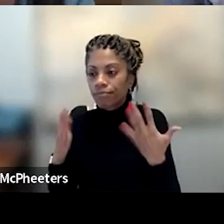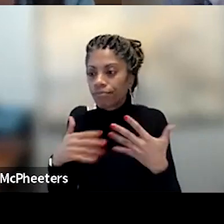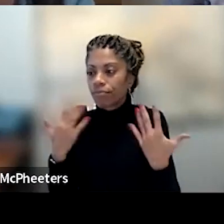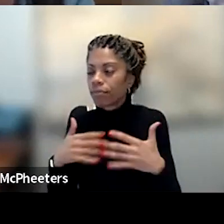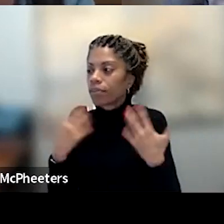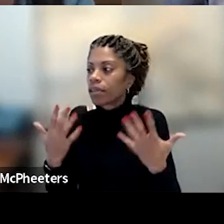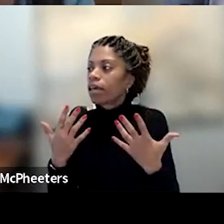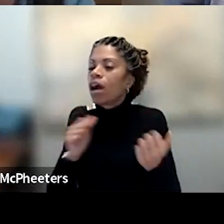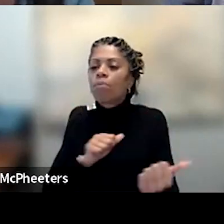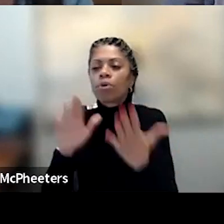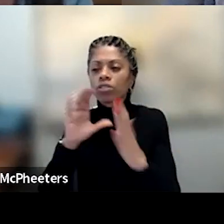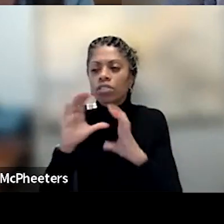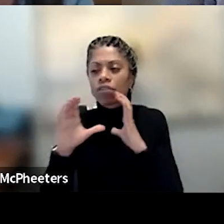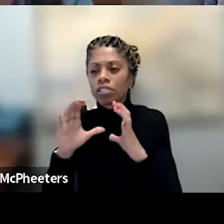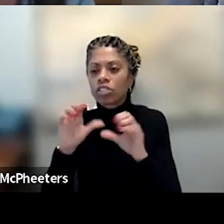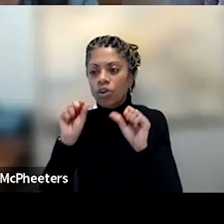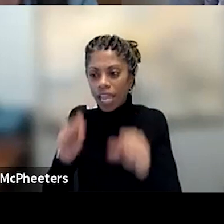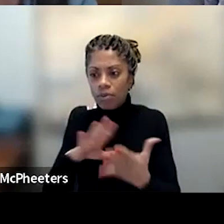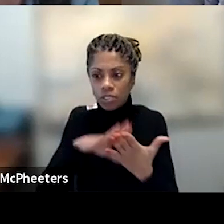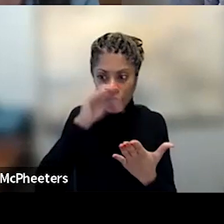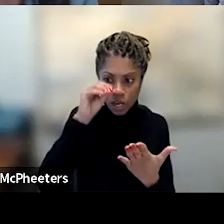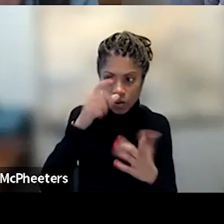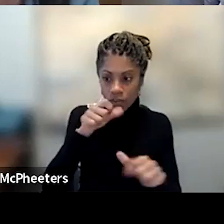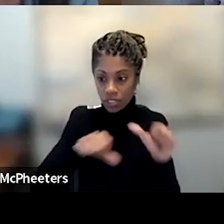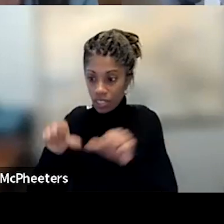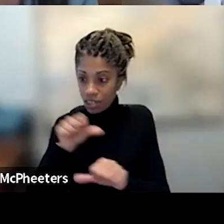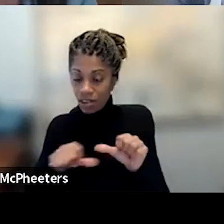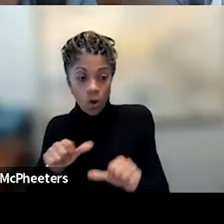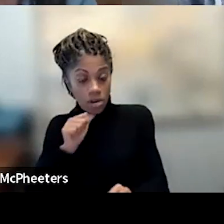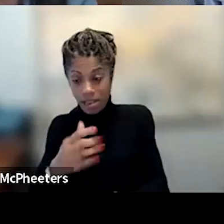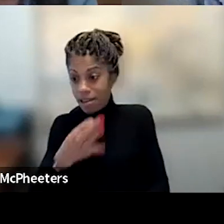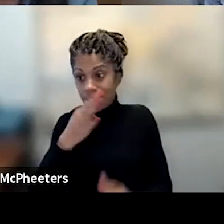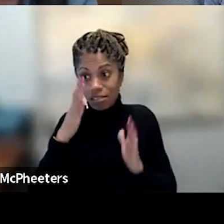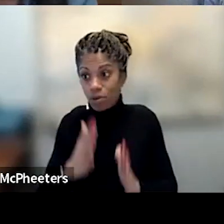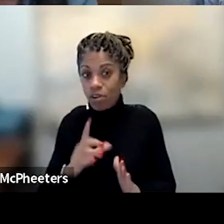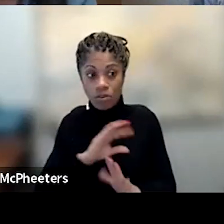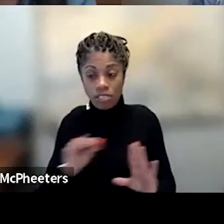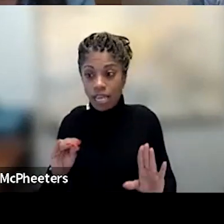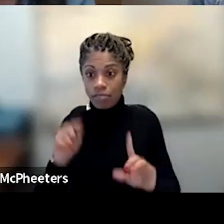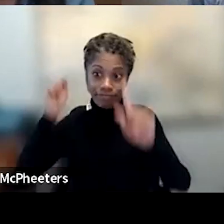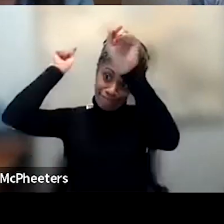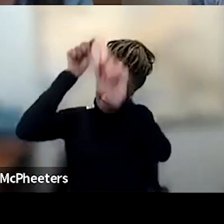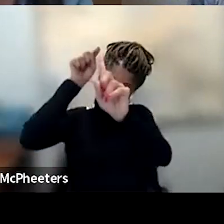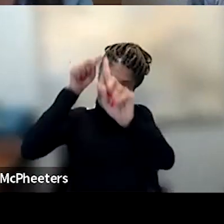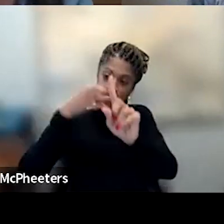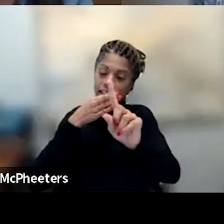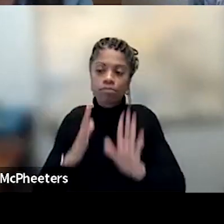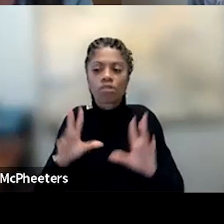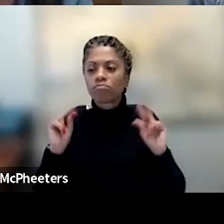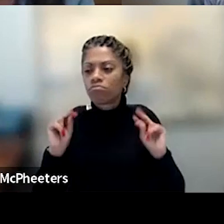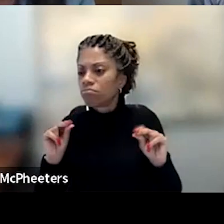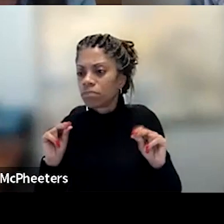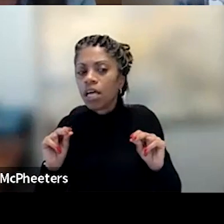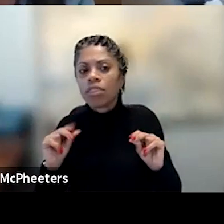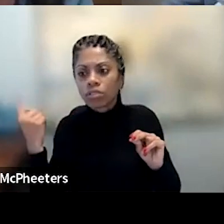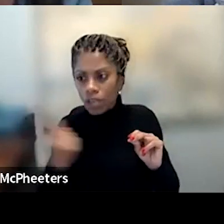able to learn from one another, because we're not experts. No one is, the official expert in this space. Like, there's an opportunity for us to